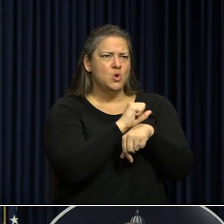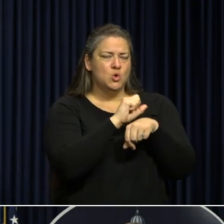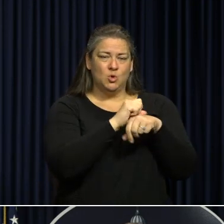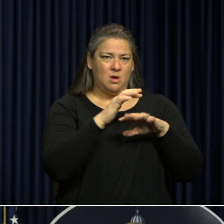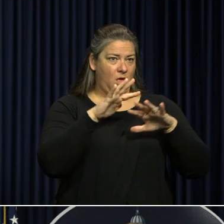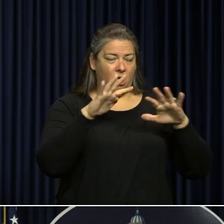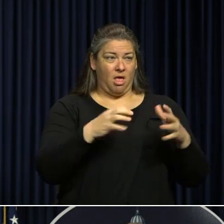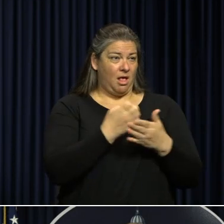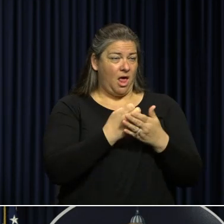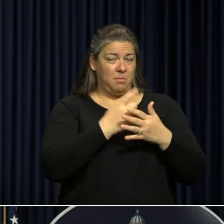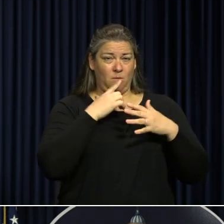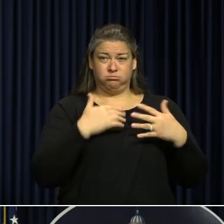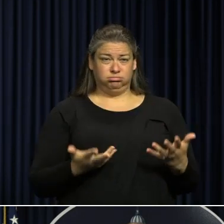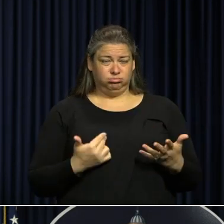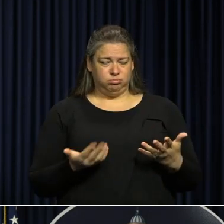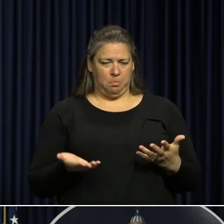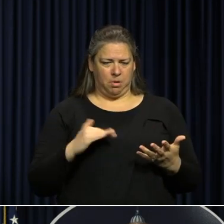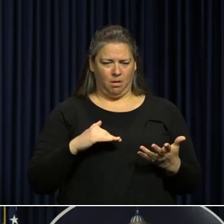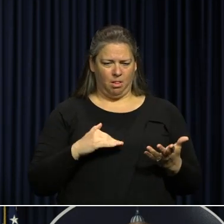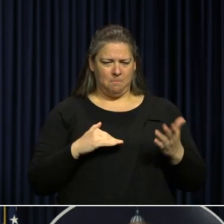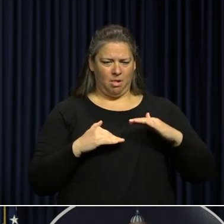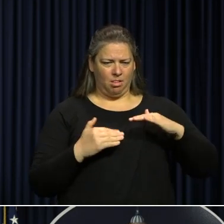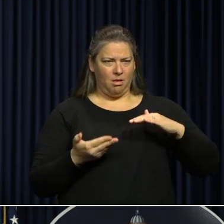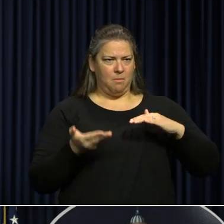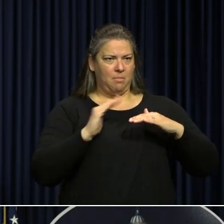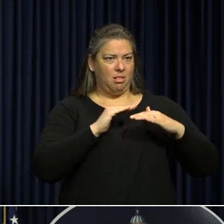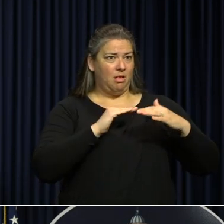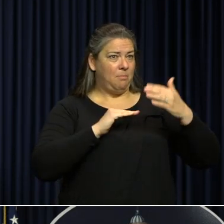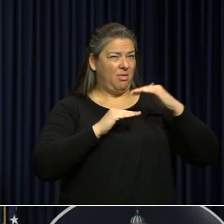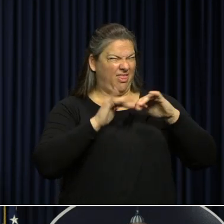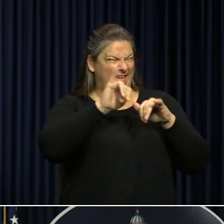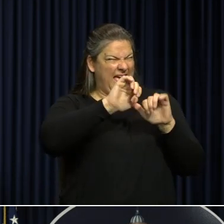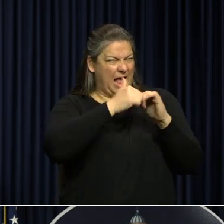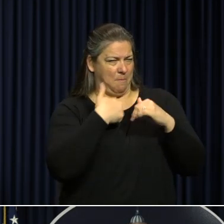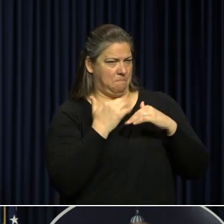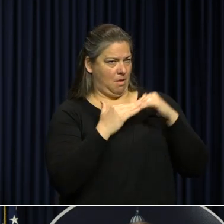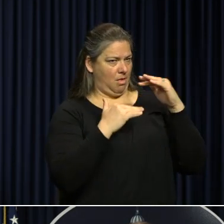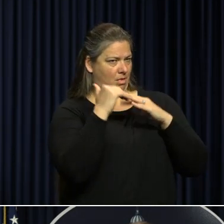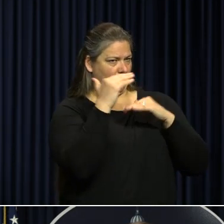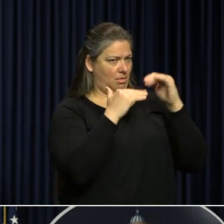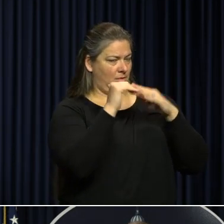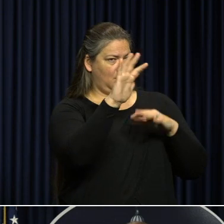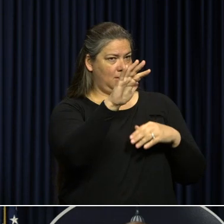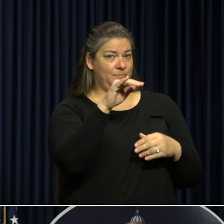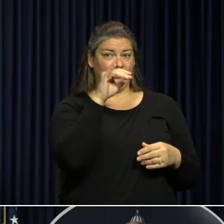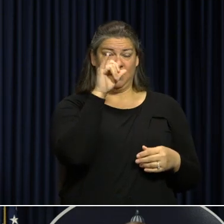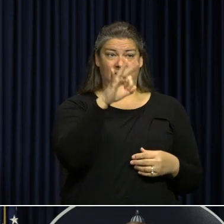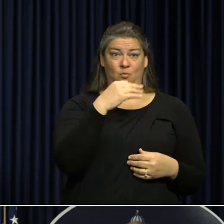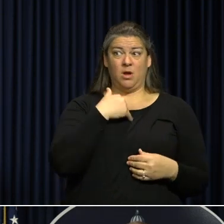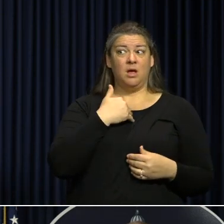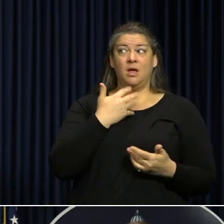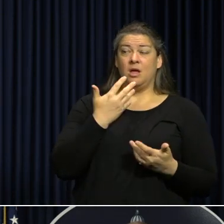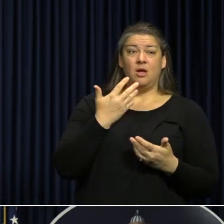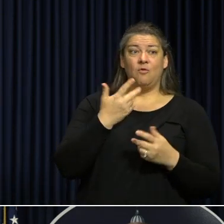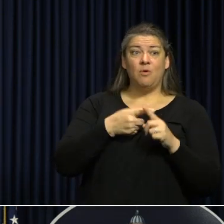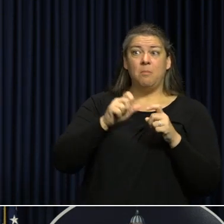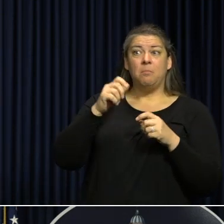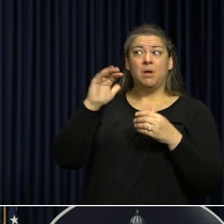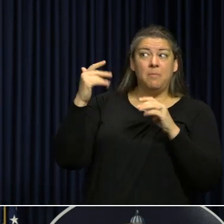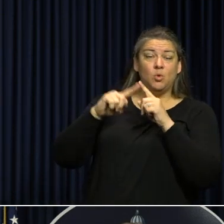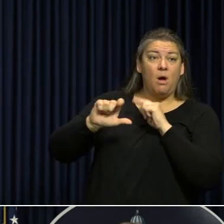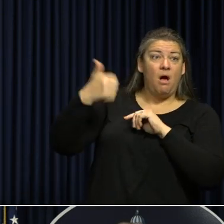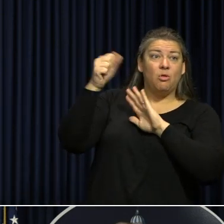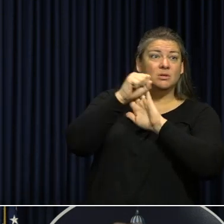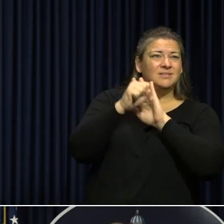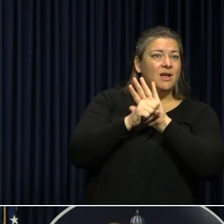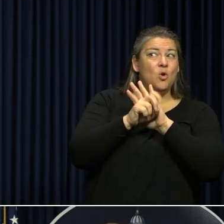their economies, if we do better than other states, we will have a head start based on how we fill out